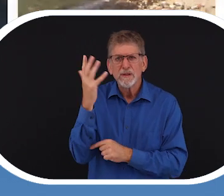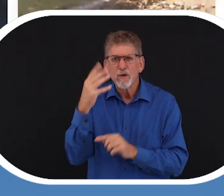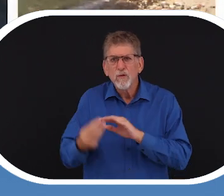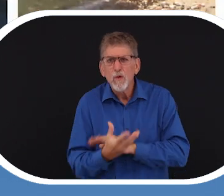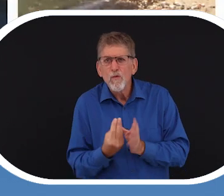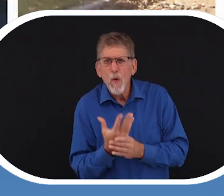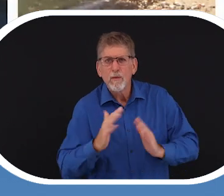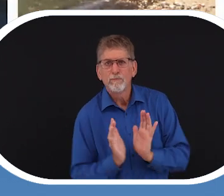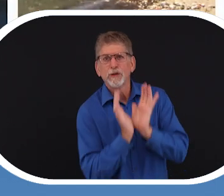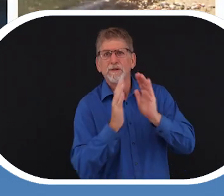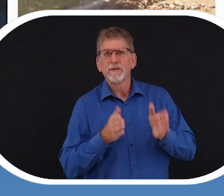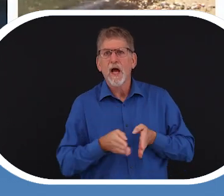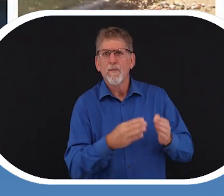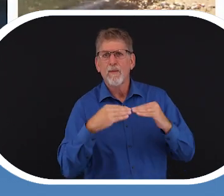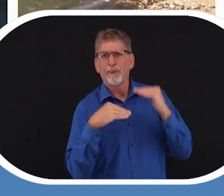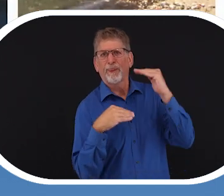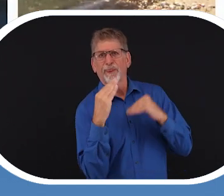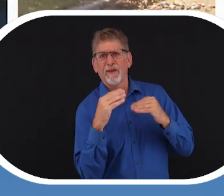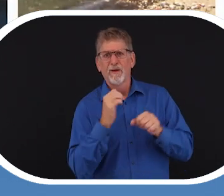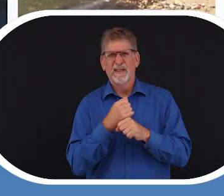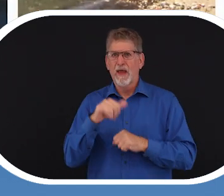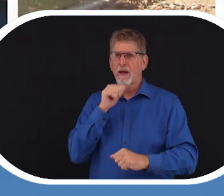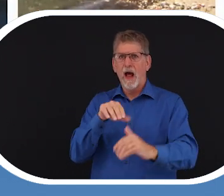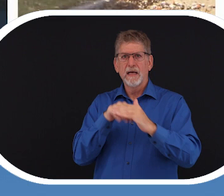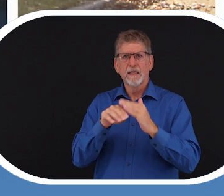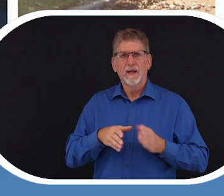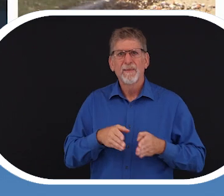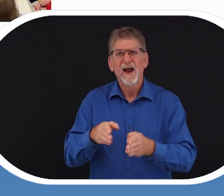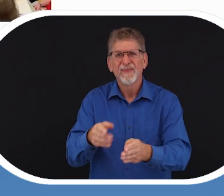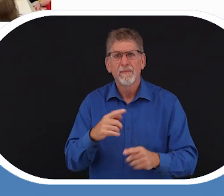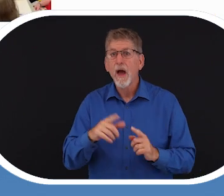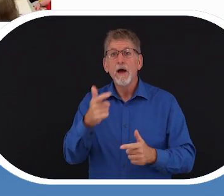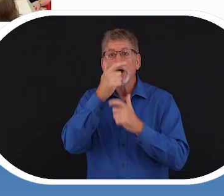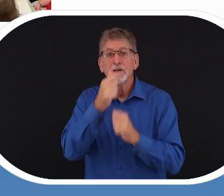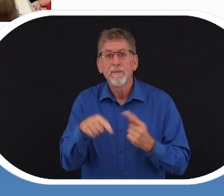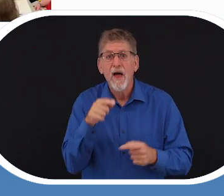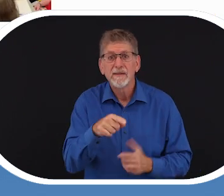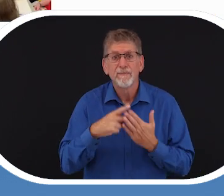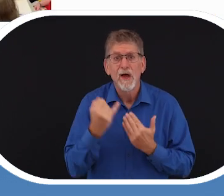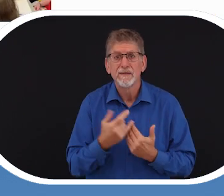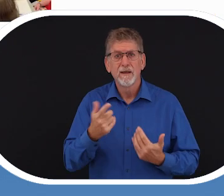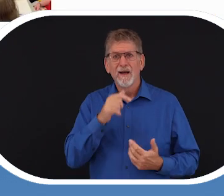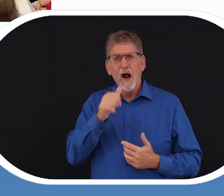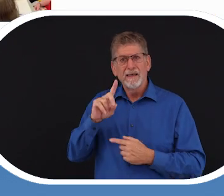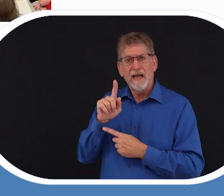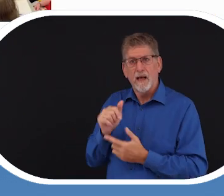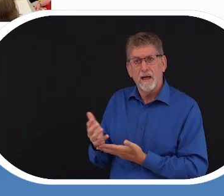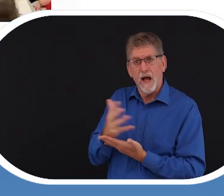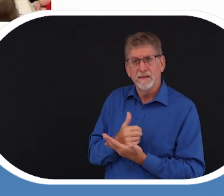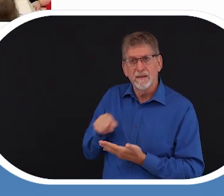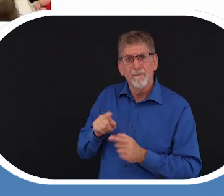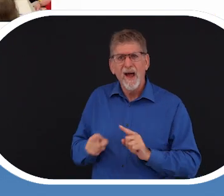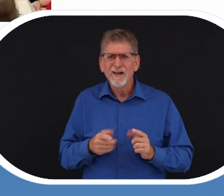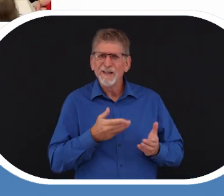a lot of their sidewalk panels, creating this inaccessible pathway. But perhaps the most interesting part of this project was not the